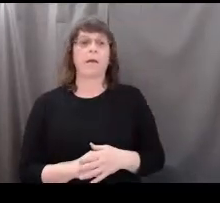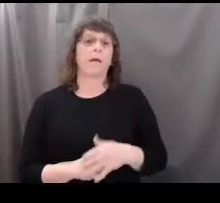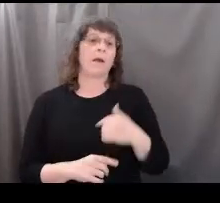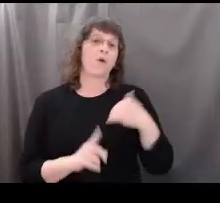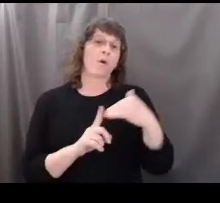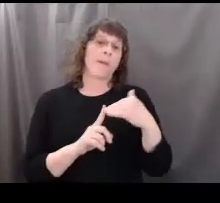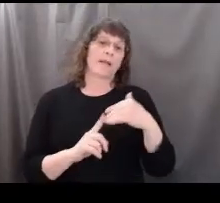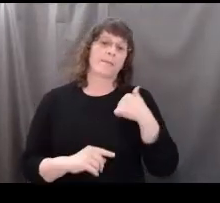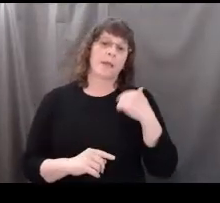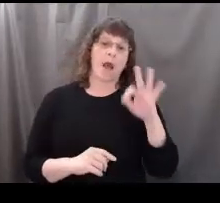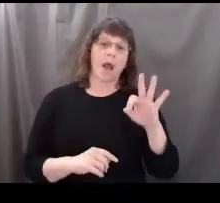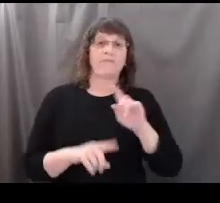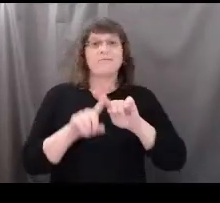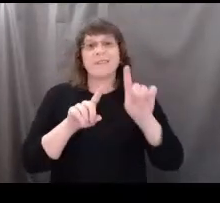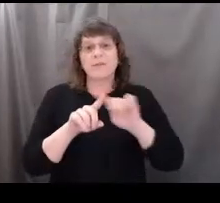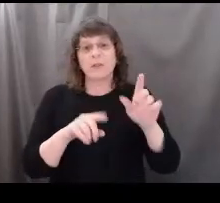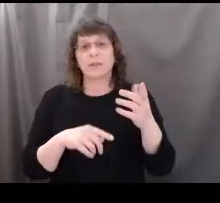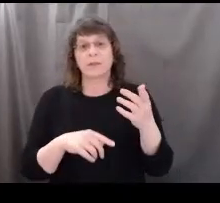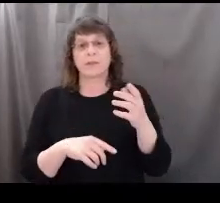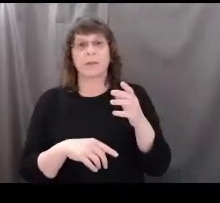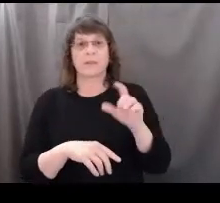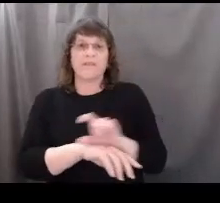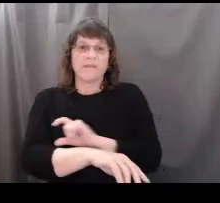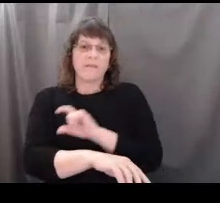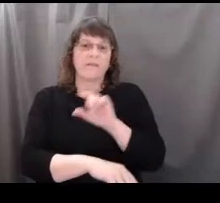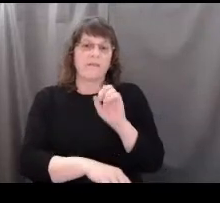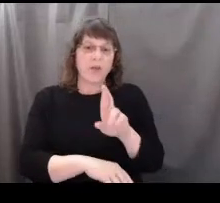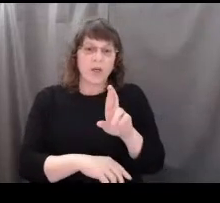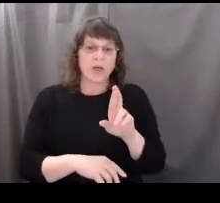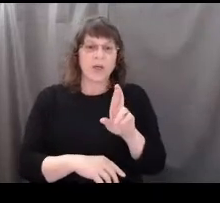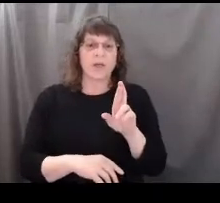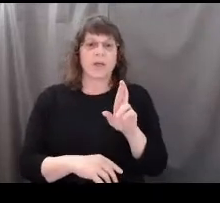of all the different fur that